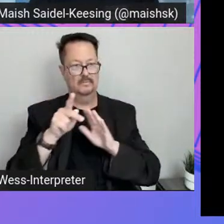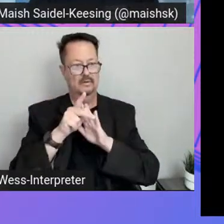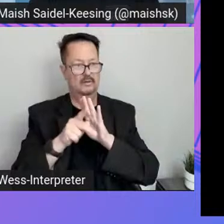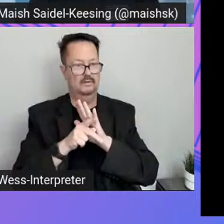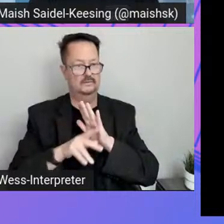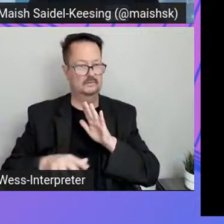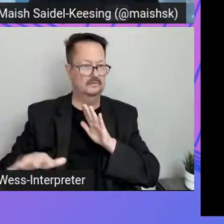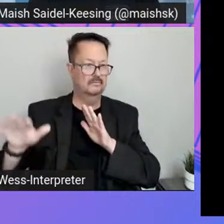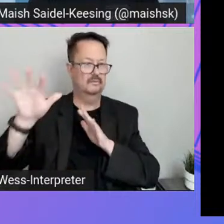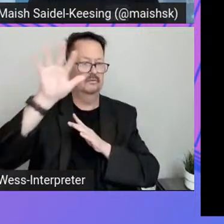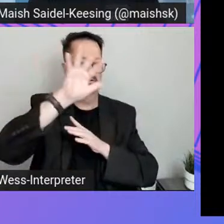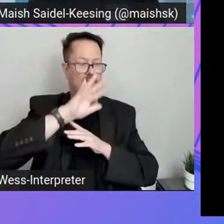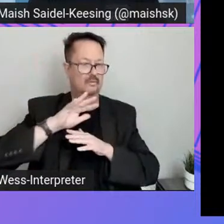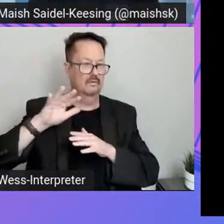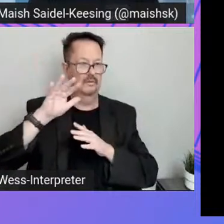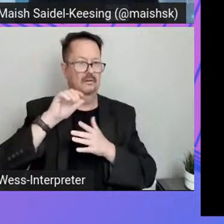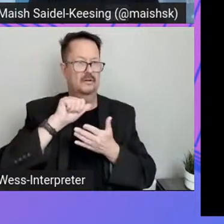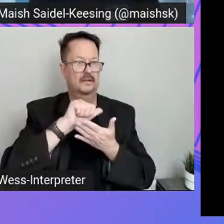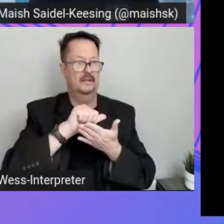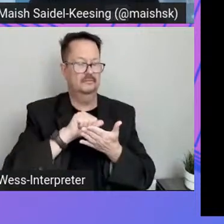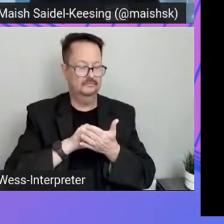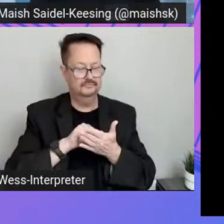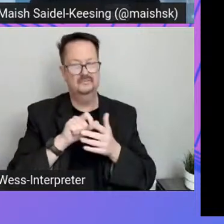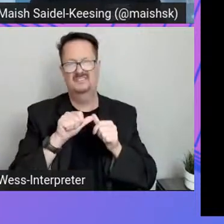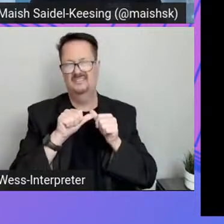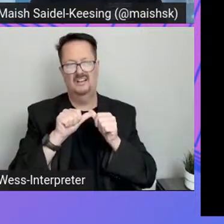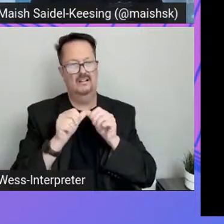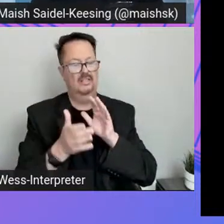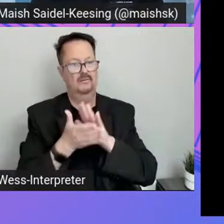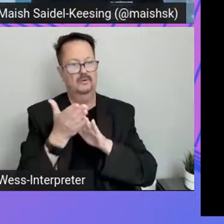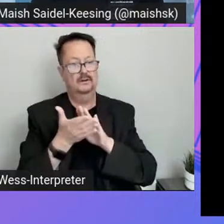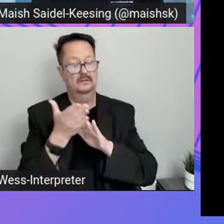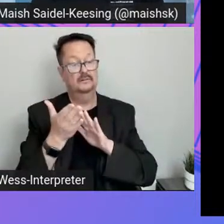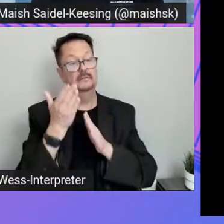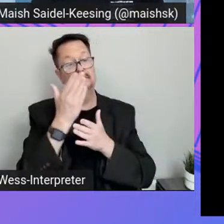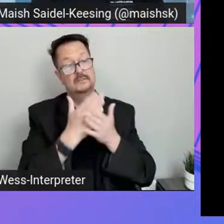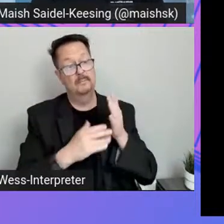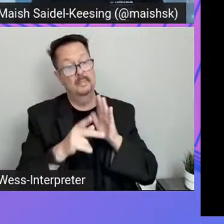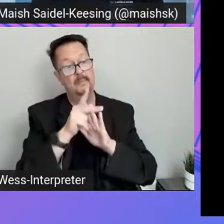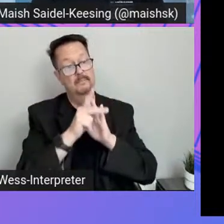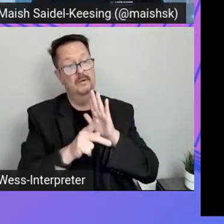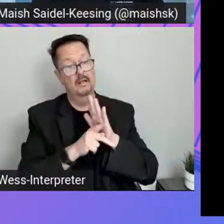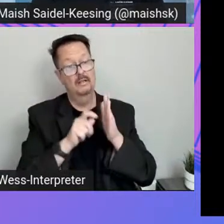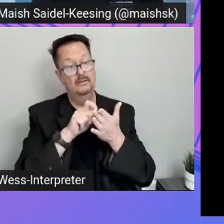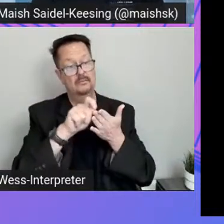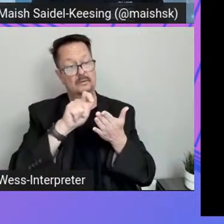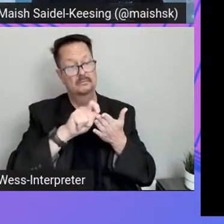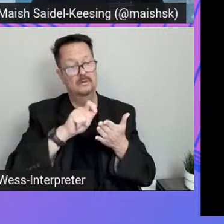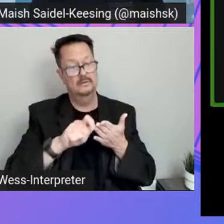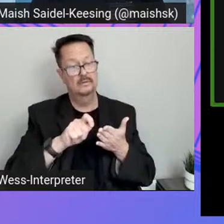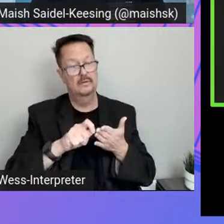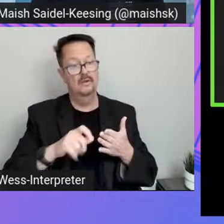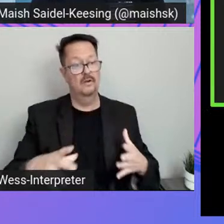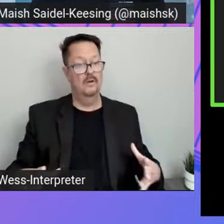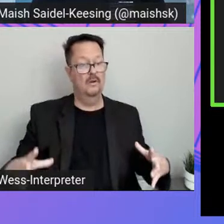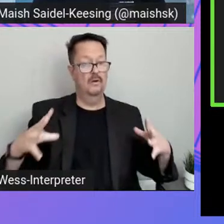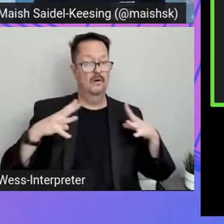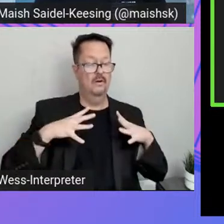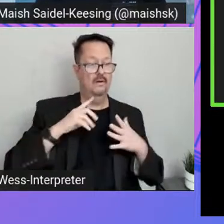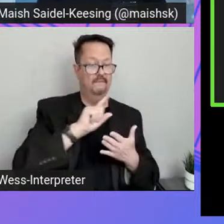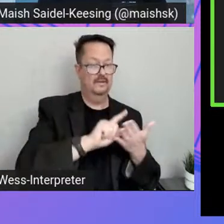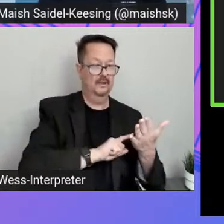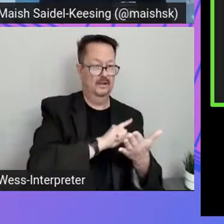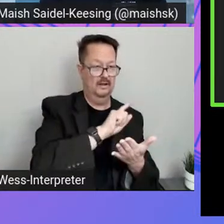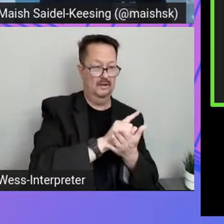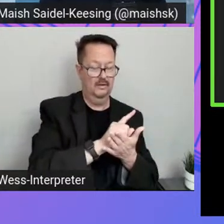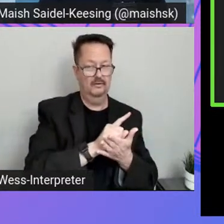So this is constantly running. And some of the policies we wrote are off hours, on hours policies.